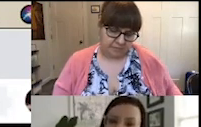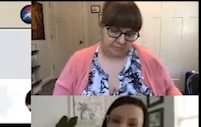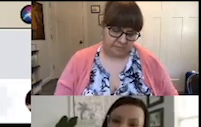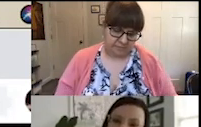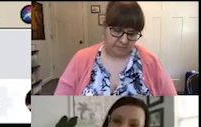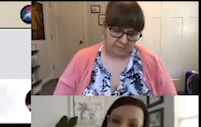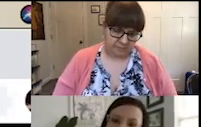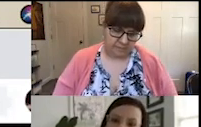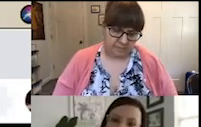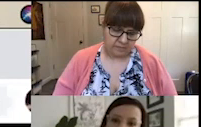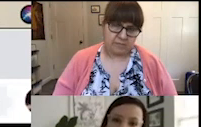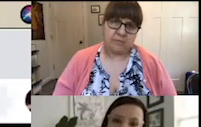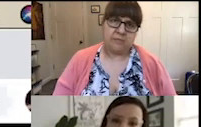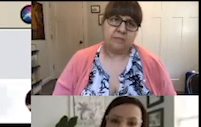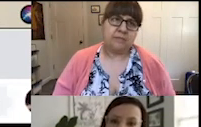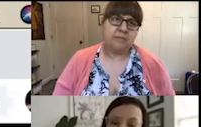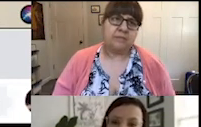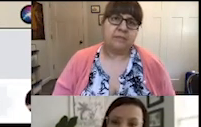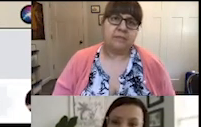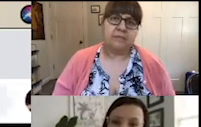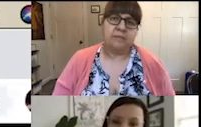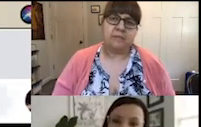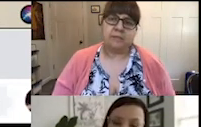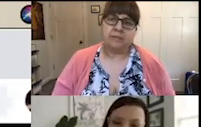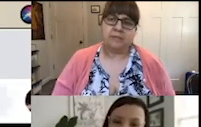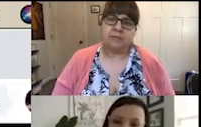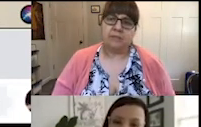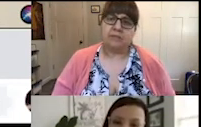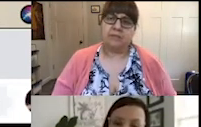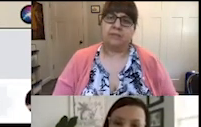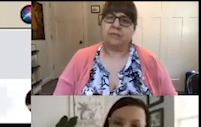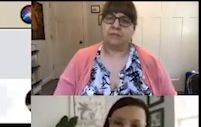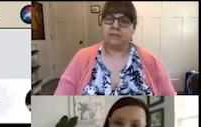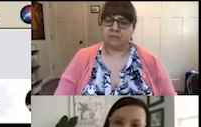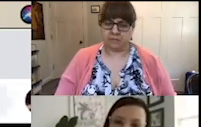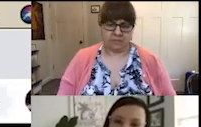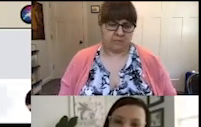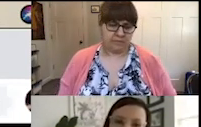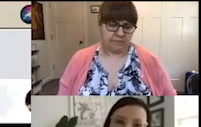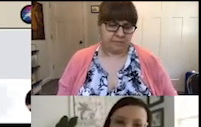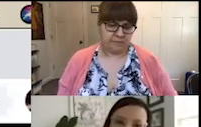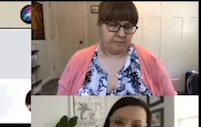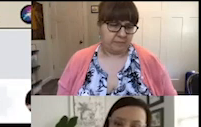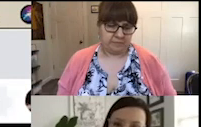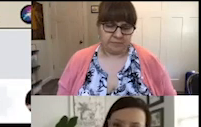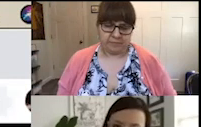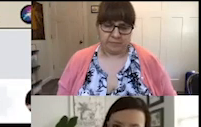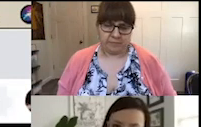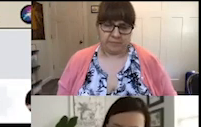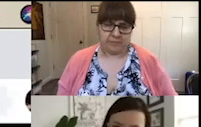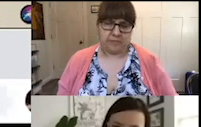they're gonna look a little bit more artistic and geometric and pattern related, but it's a way of